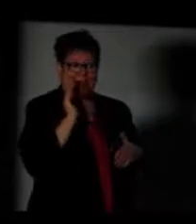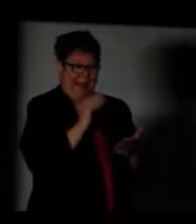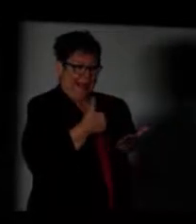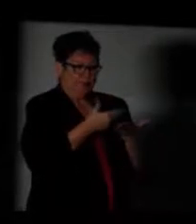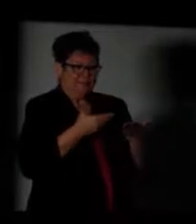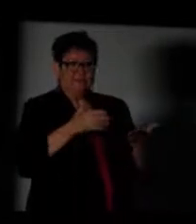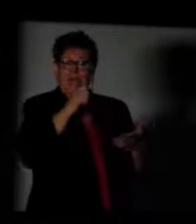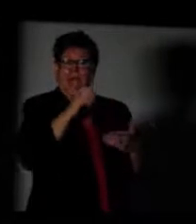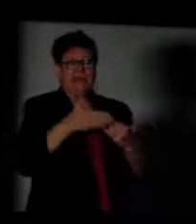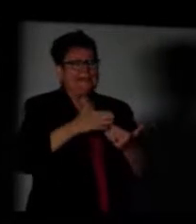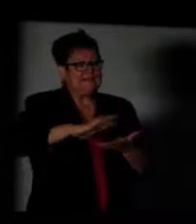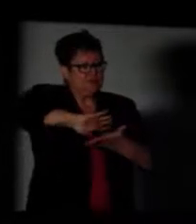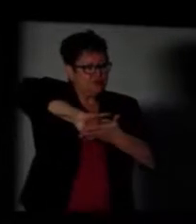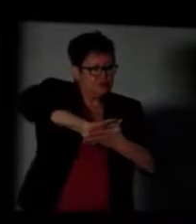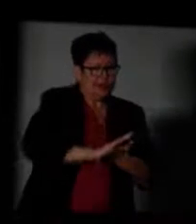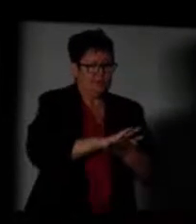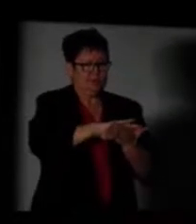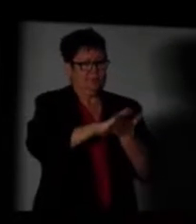easy to crush